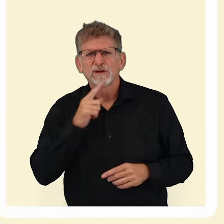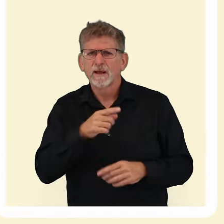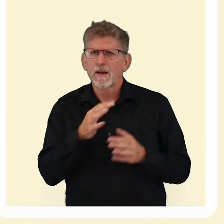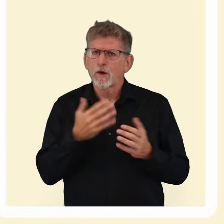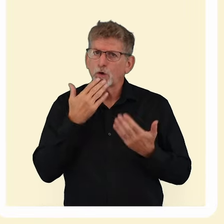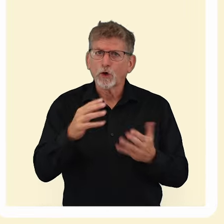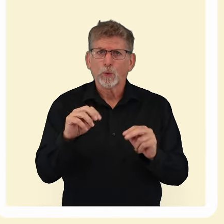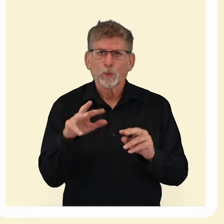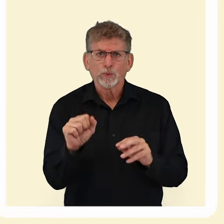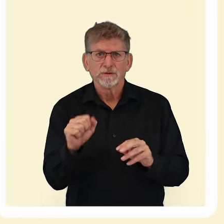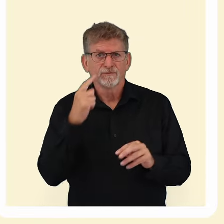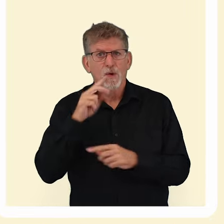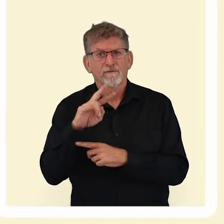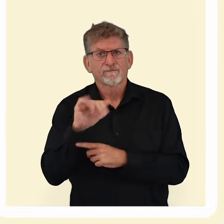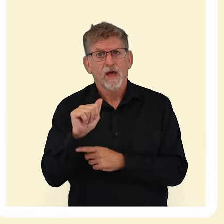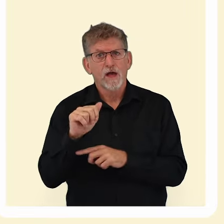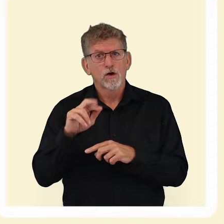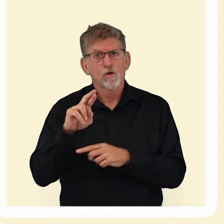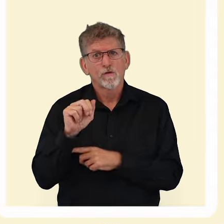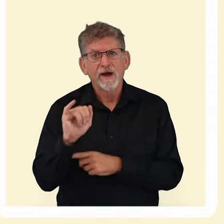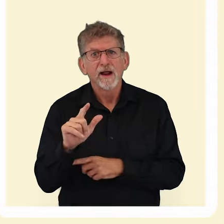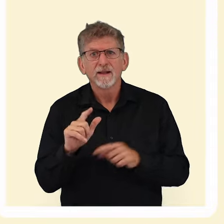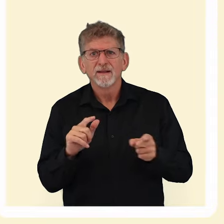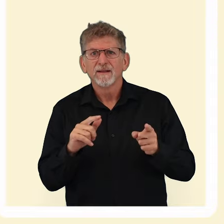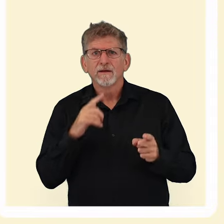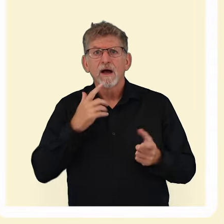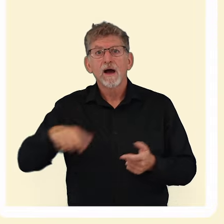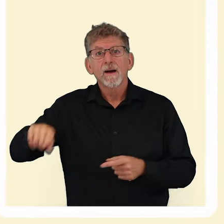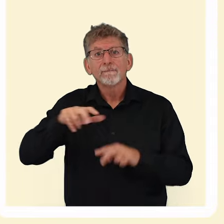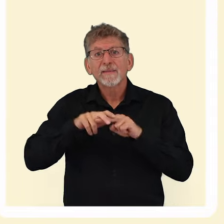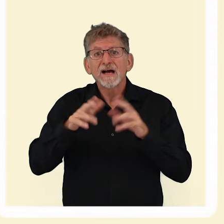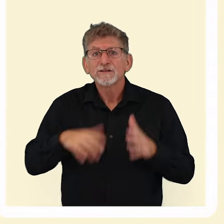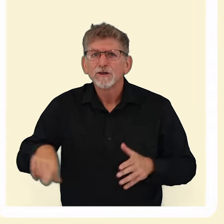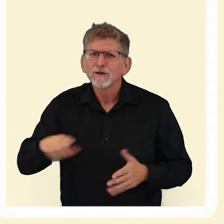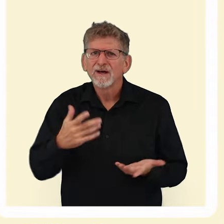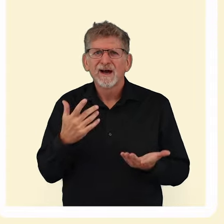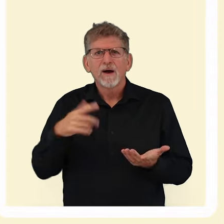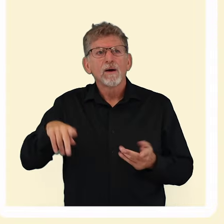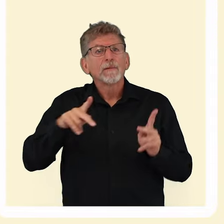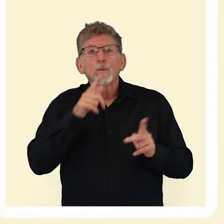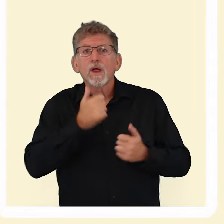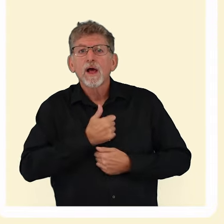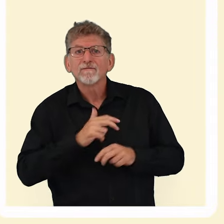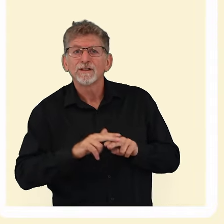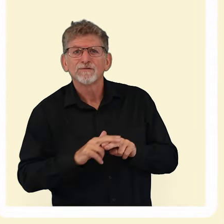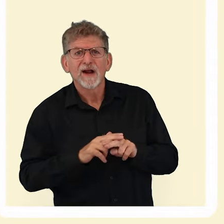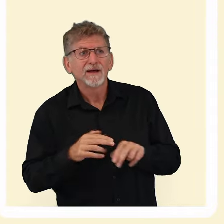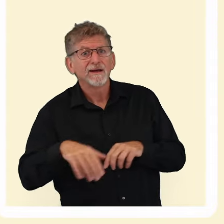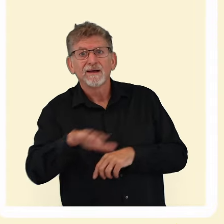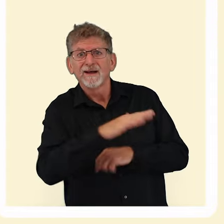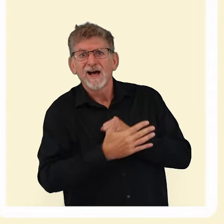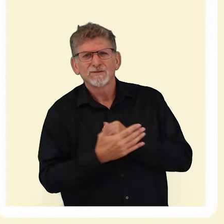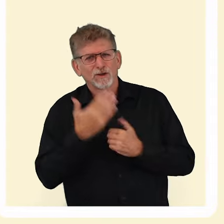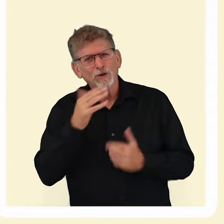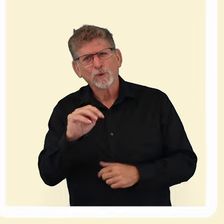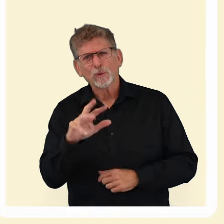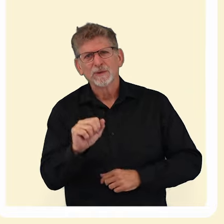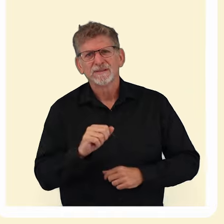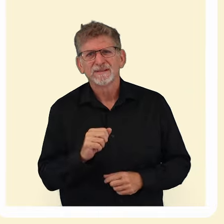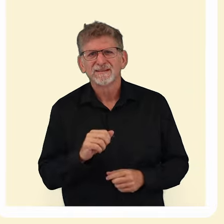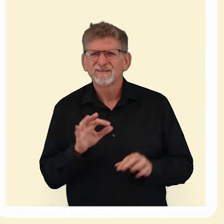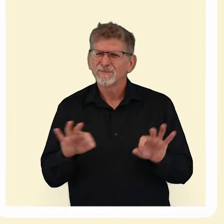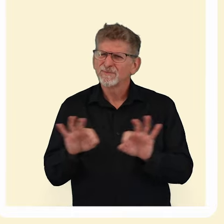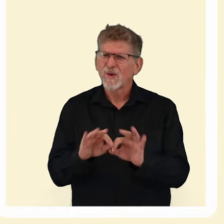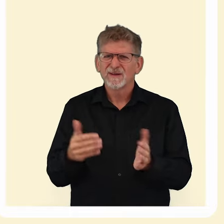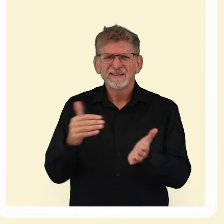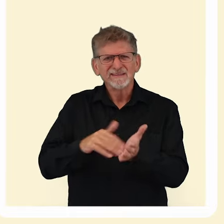passengers and everybody who loves the train in this country. It's worth repeating the message, right? The message is it's the most significant